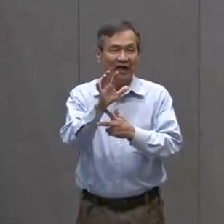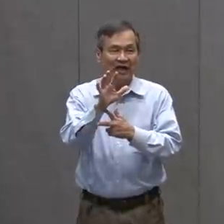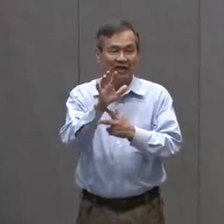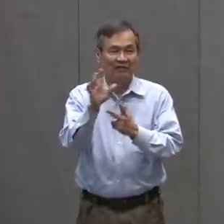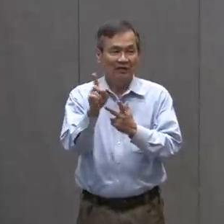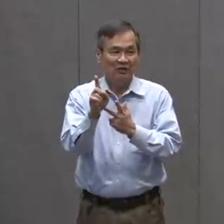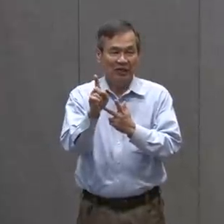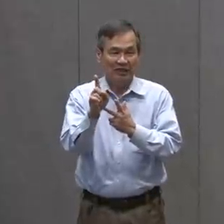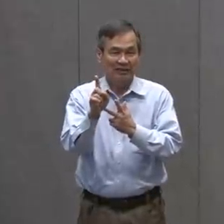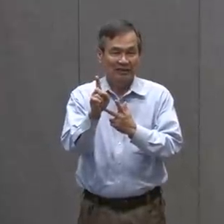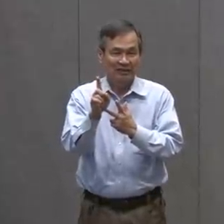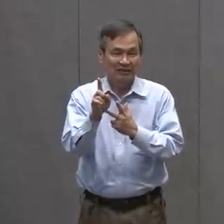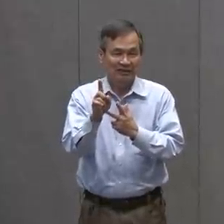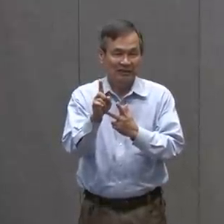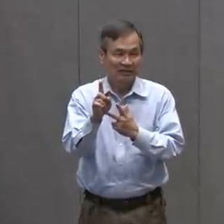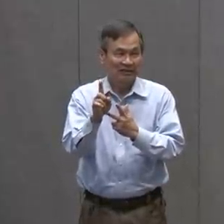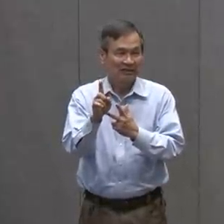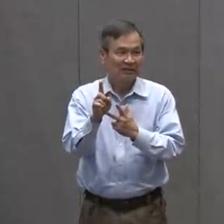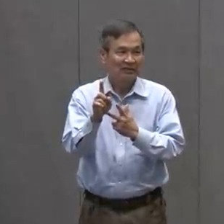2, 5, and 1.